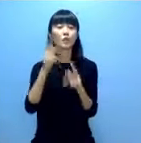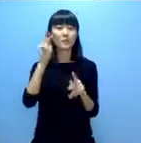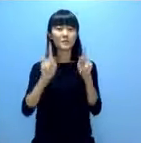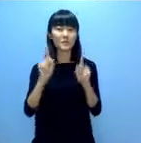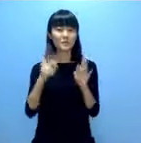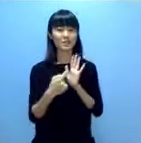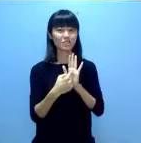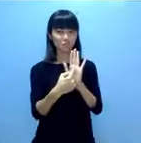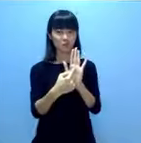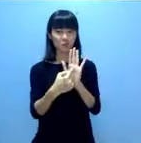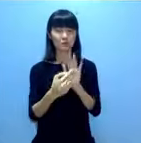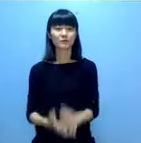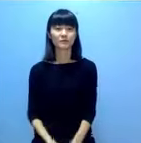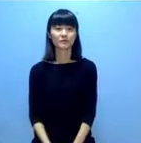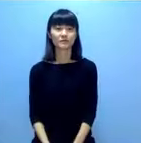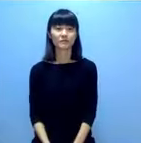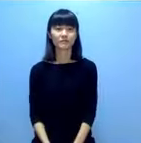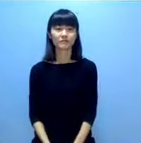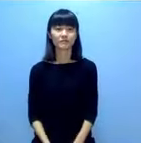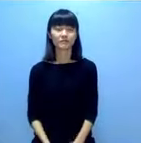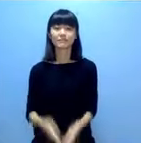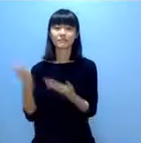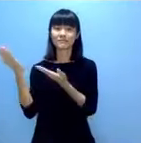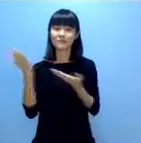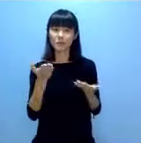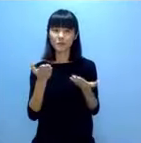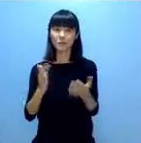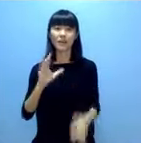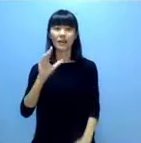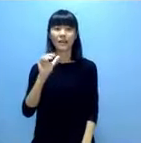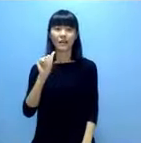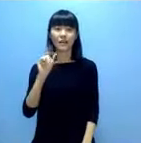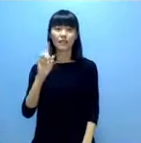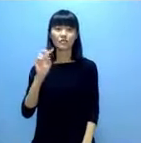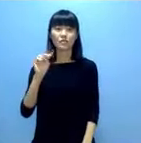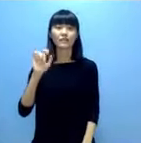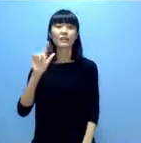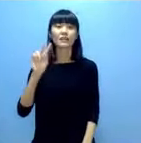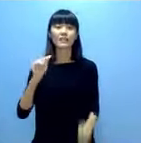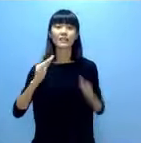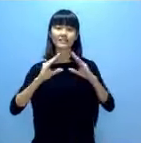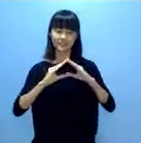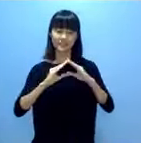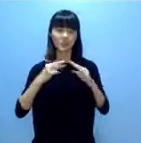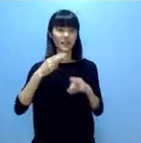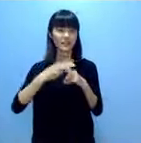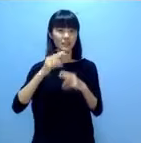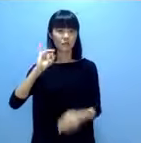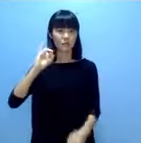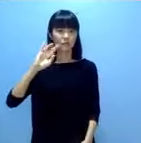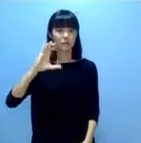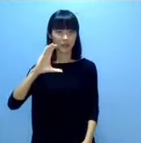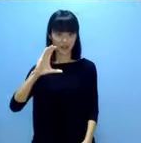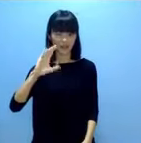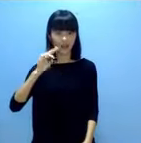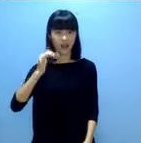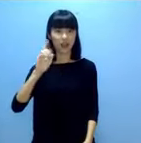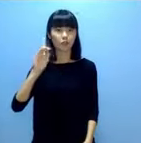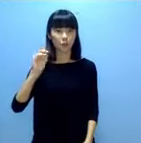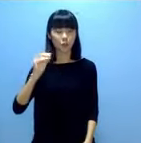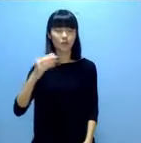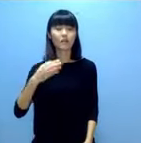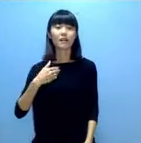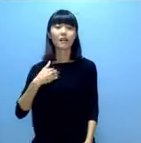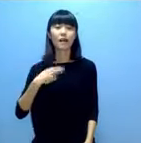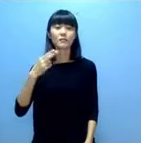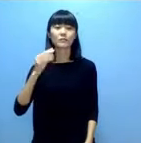Show, brought to you by Adrenaline. My name is Ricardo. I am your host for this show. And